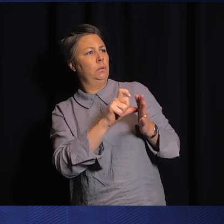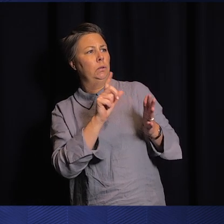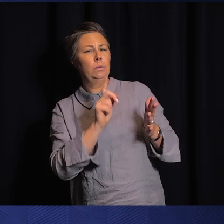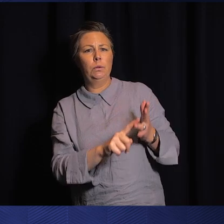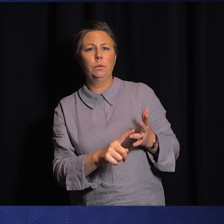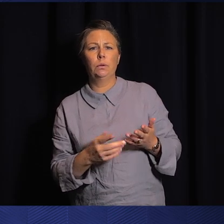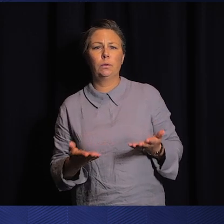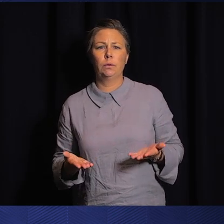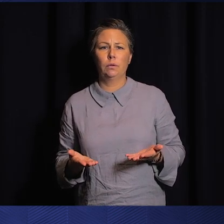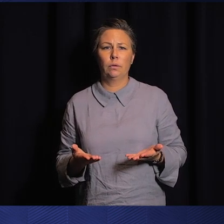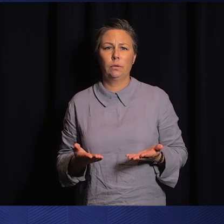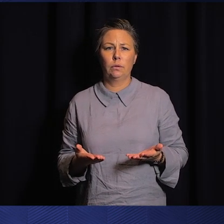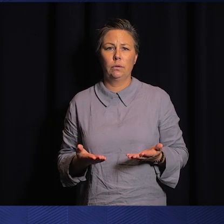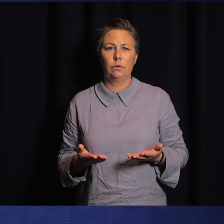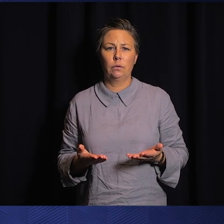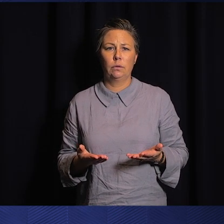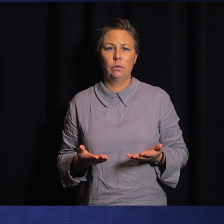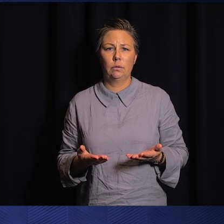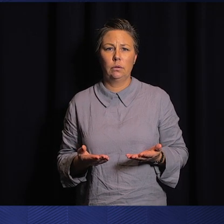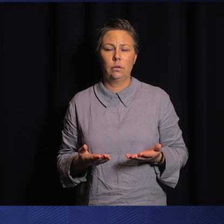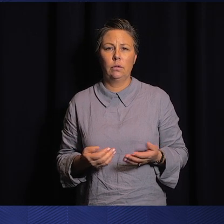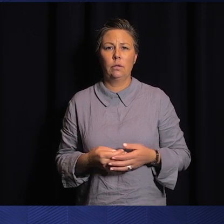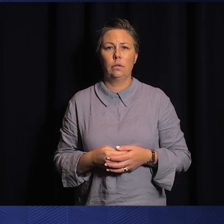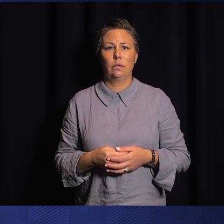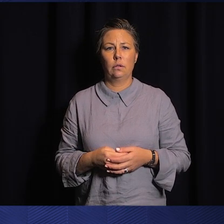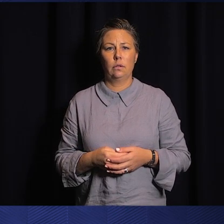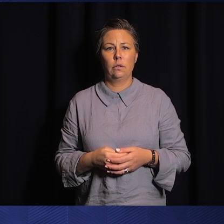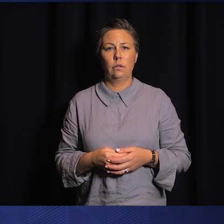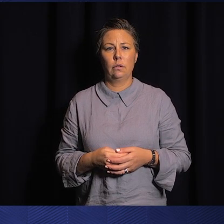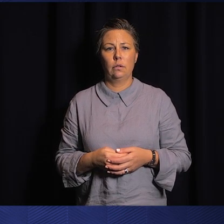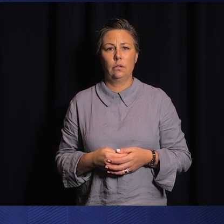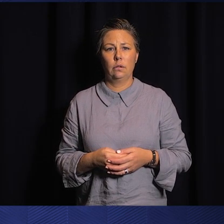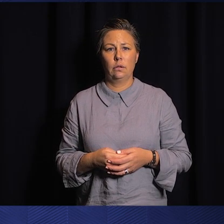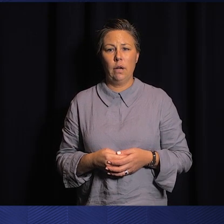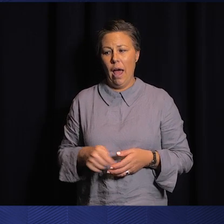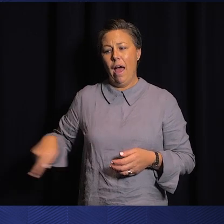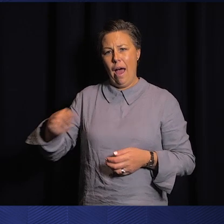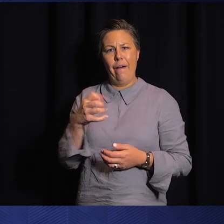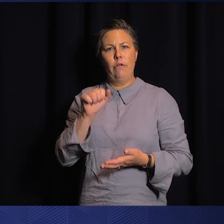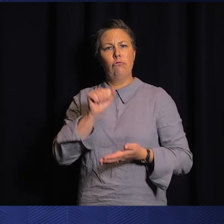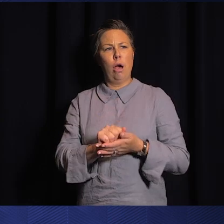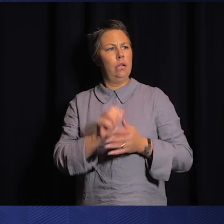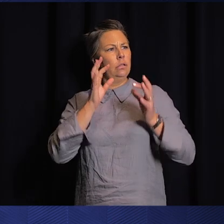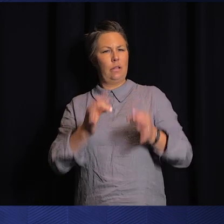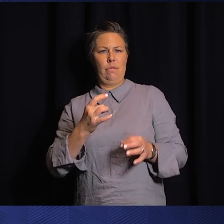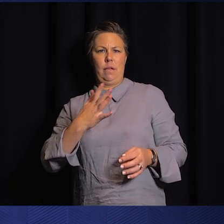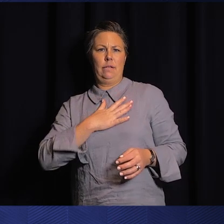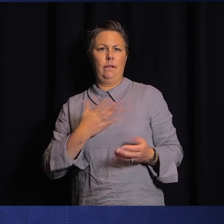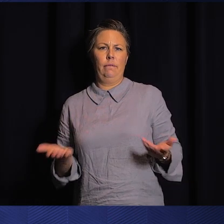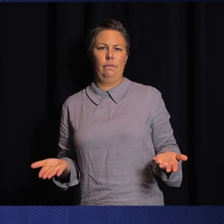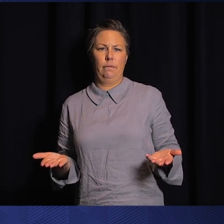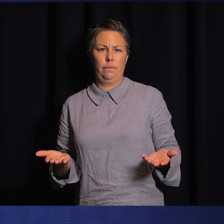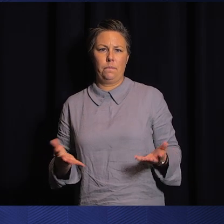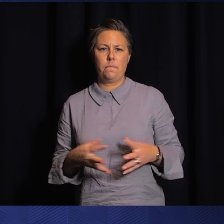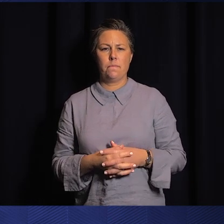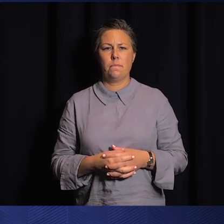also because each of the IDPs have political agency. I have been very adamant about